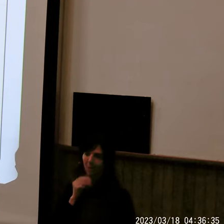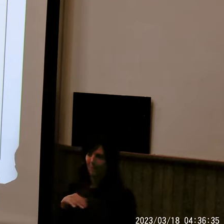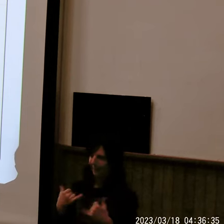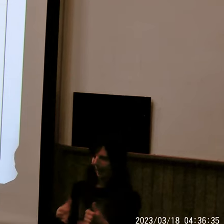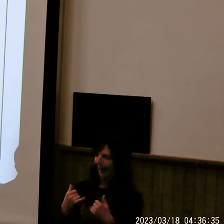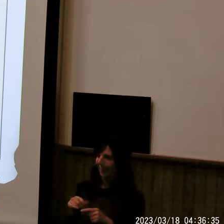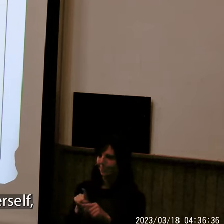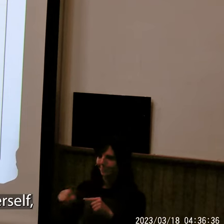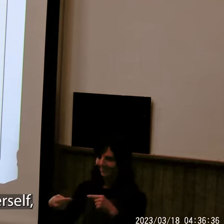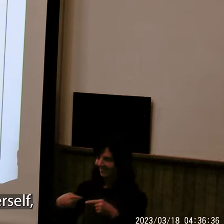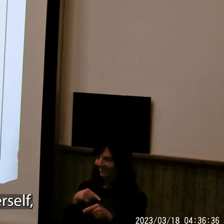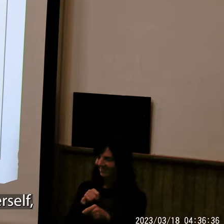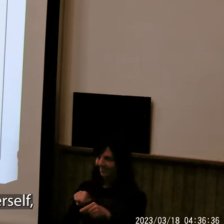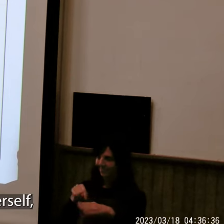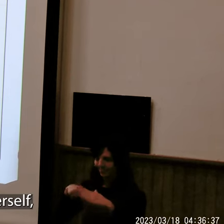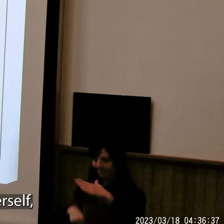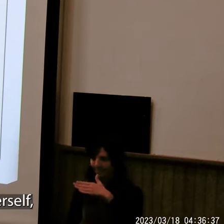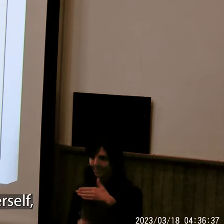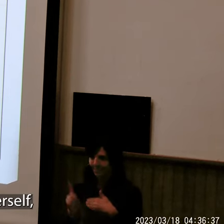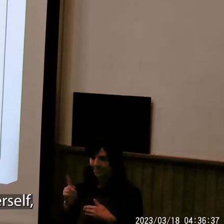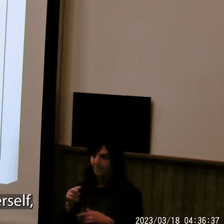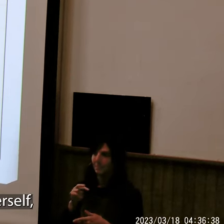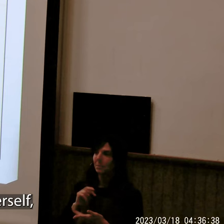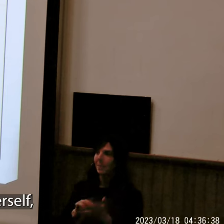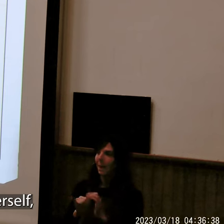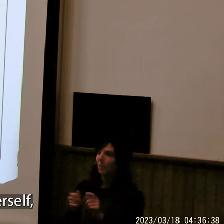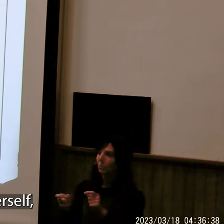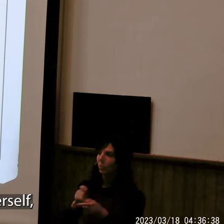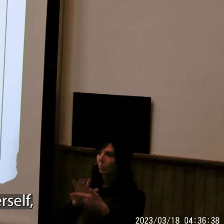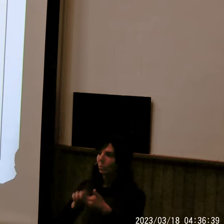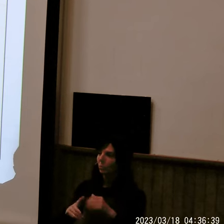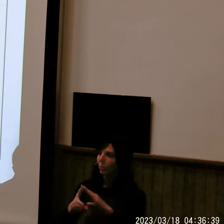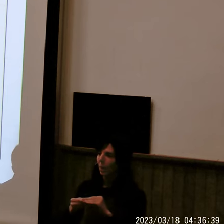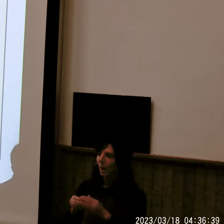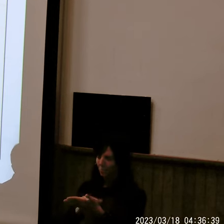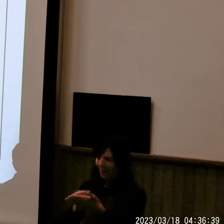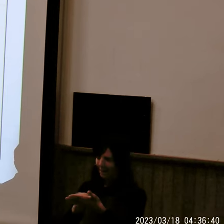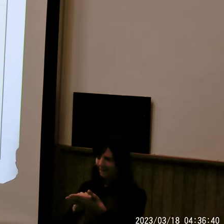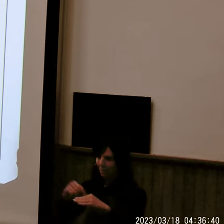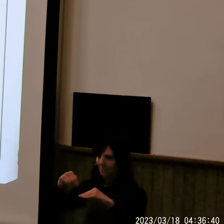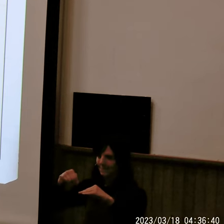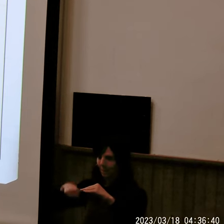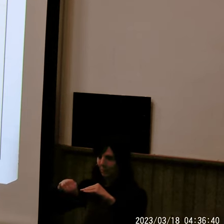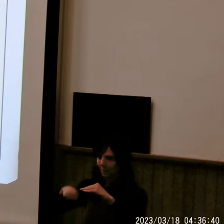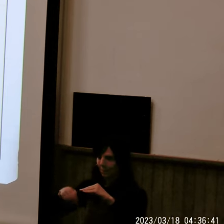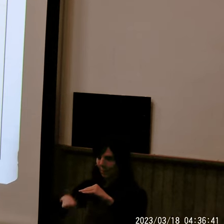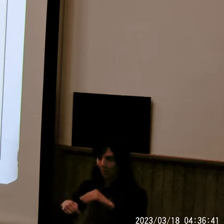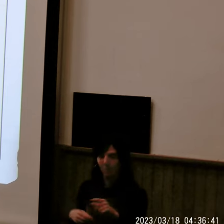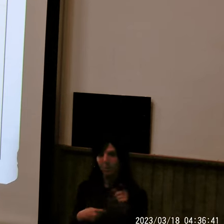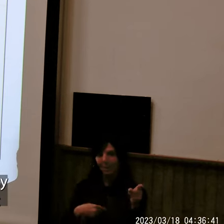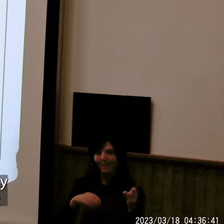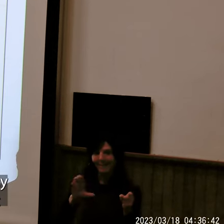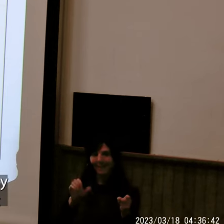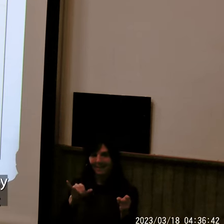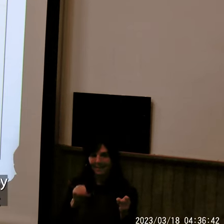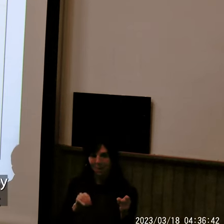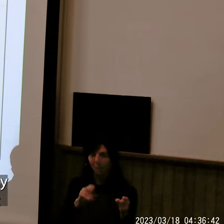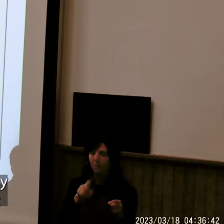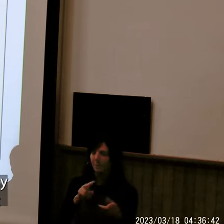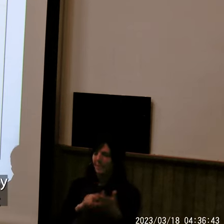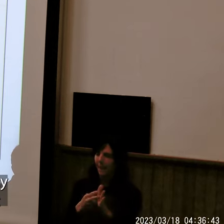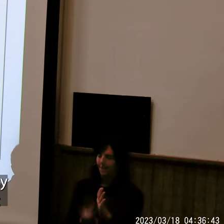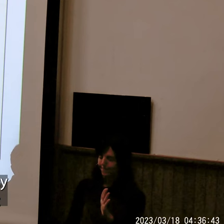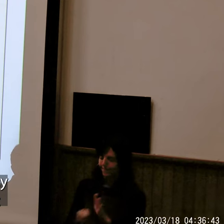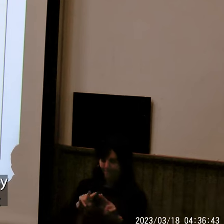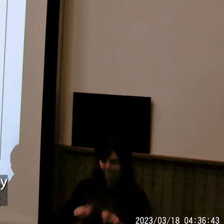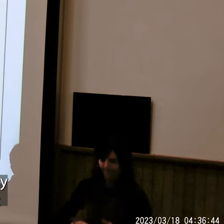reveal Cassio's story, players must also erase it. To find herself, Cassio must erase herself. This is a vision of